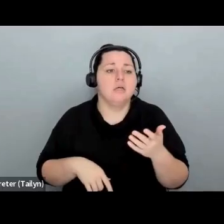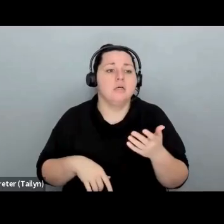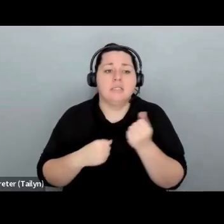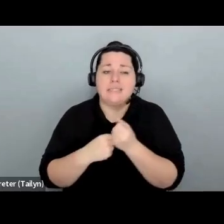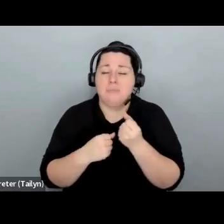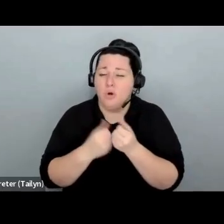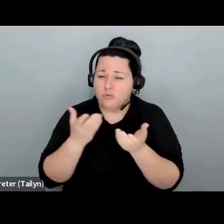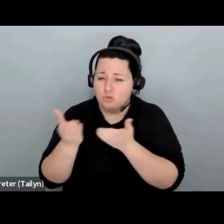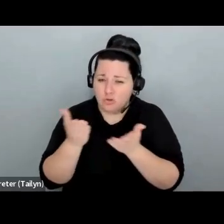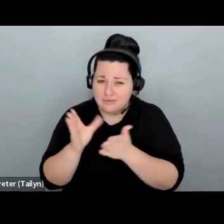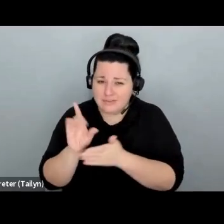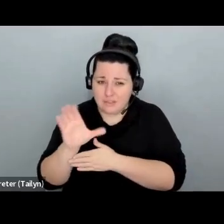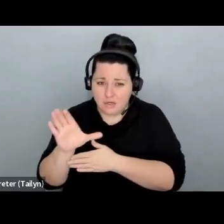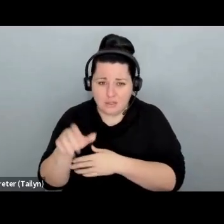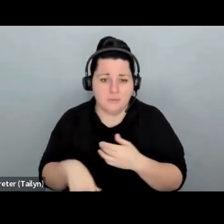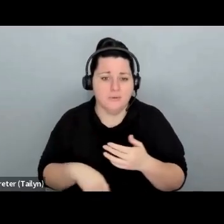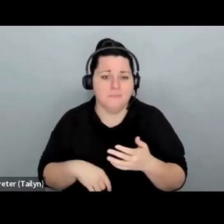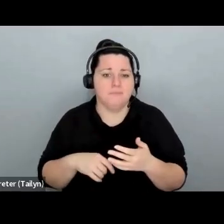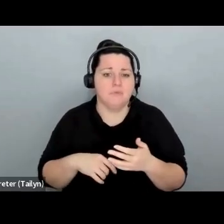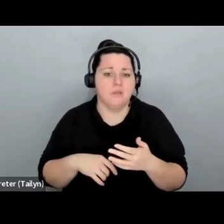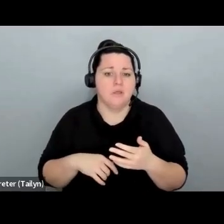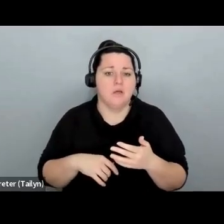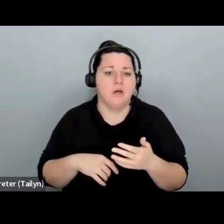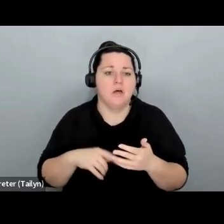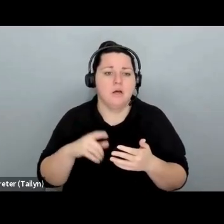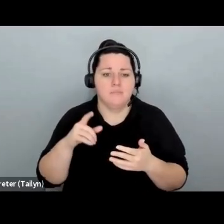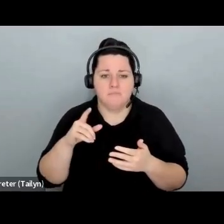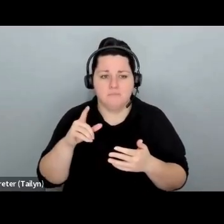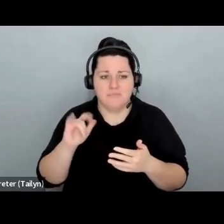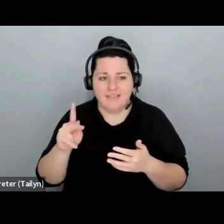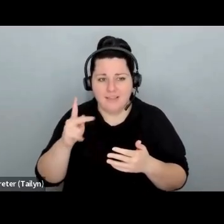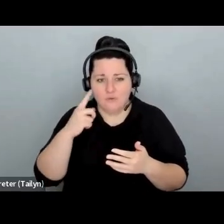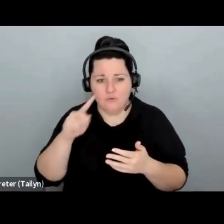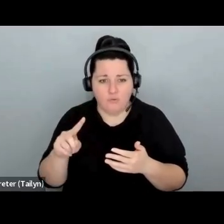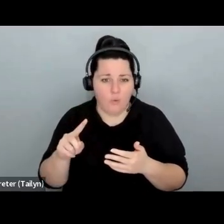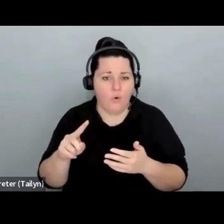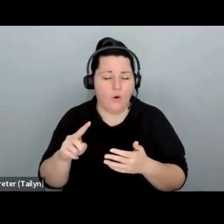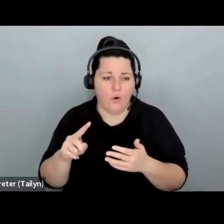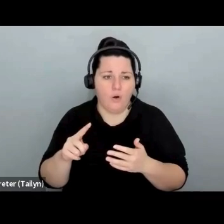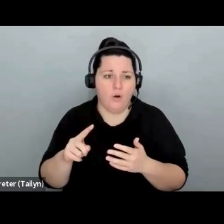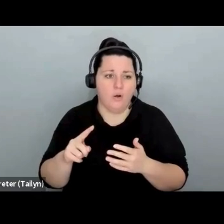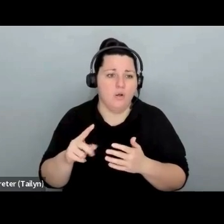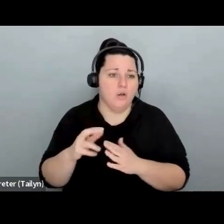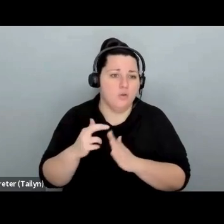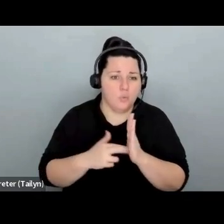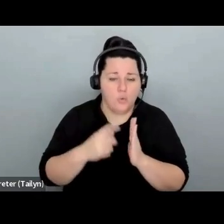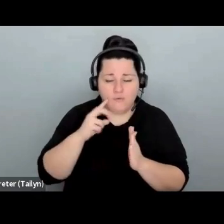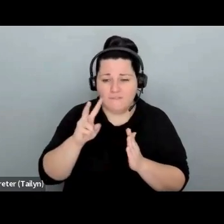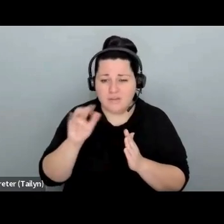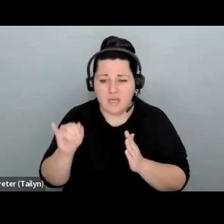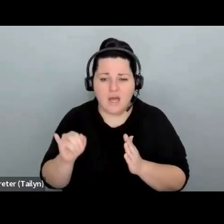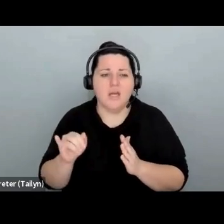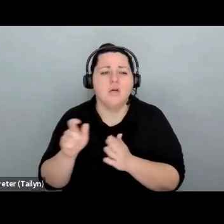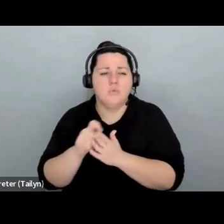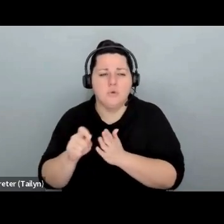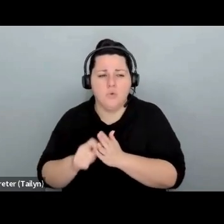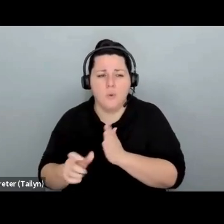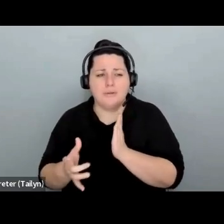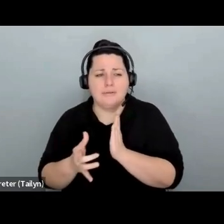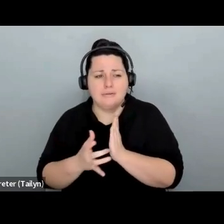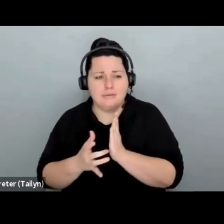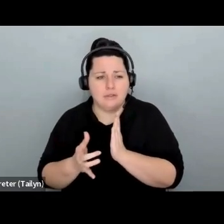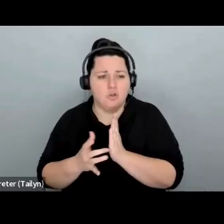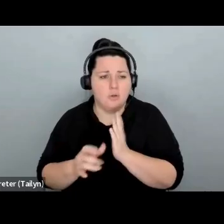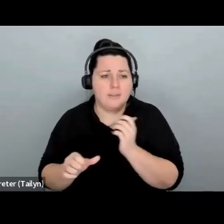document. There's a link to the rule for VI in there. We did write a technical assistance